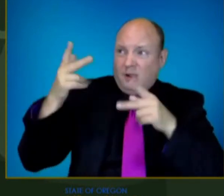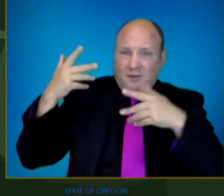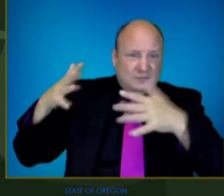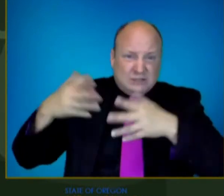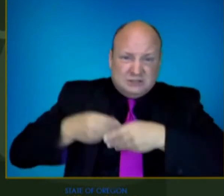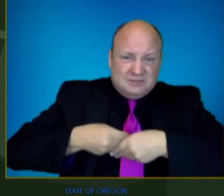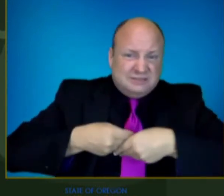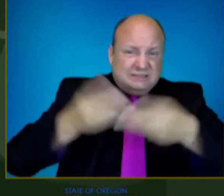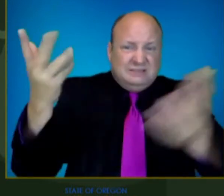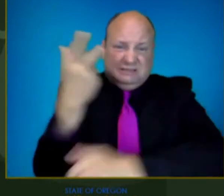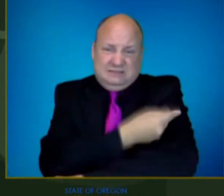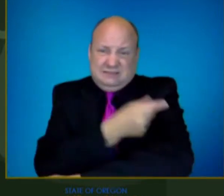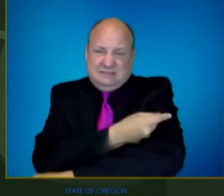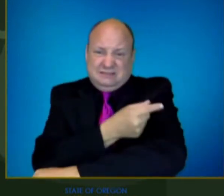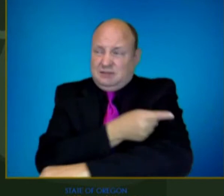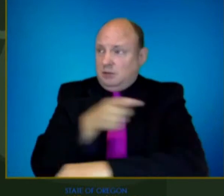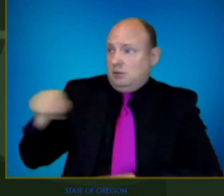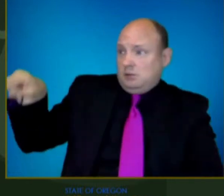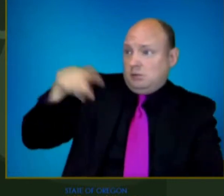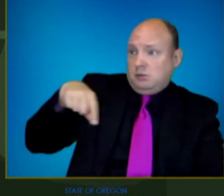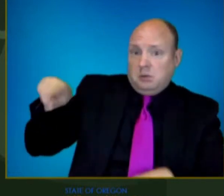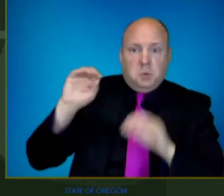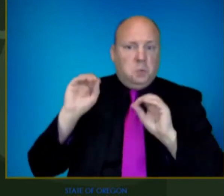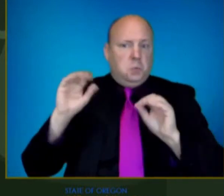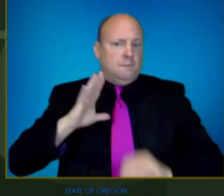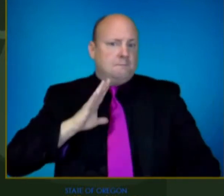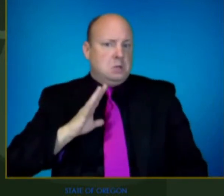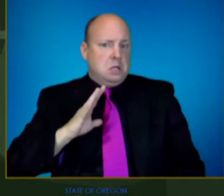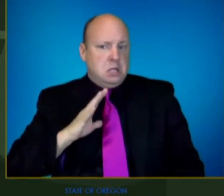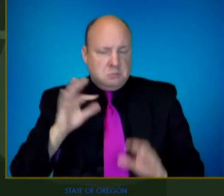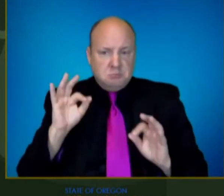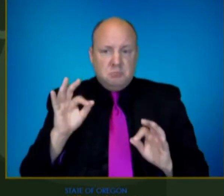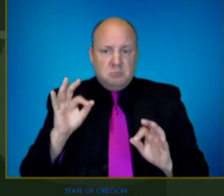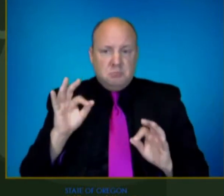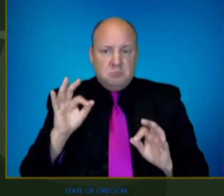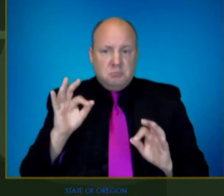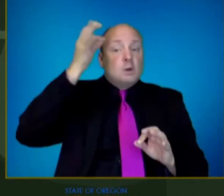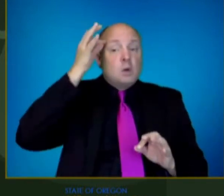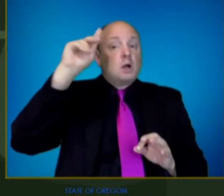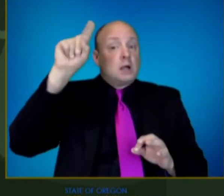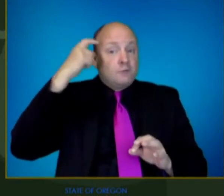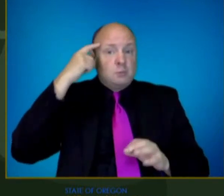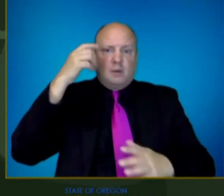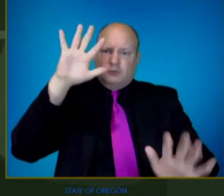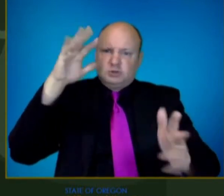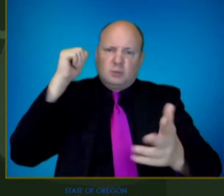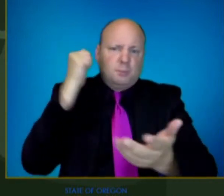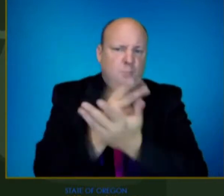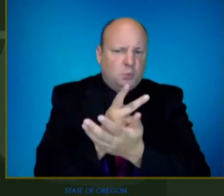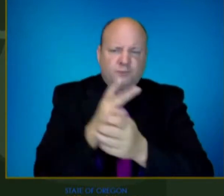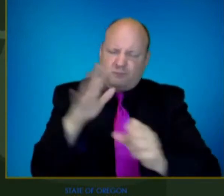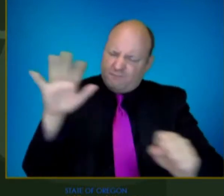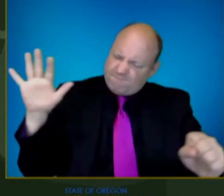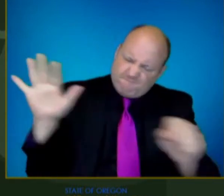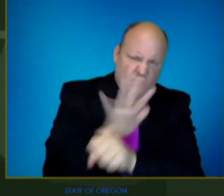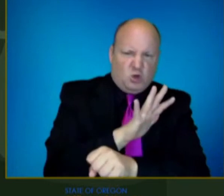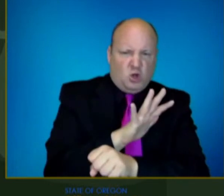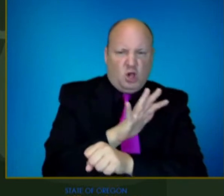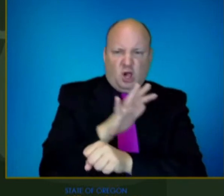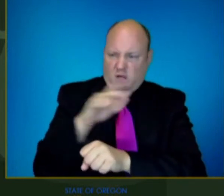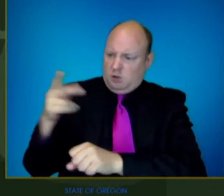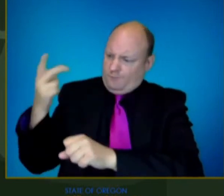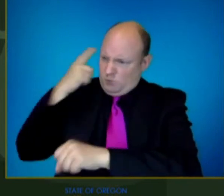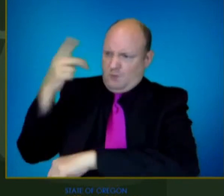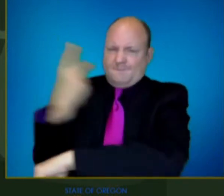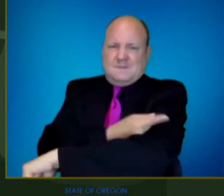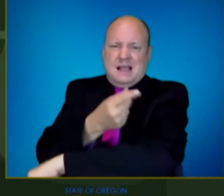federal government is preparing to grant full approval to the first of the vaccines this fall. Think your immune system is healthy and strong enough to fight off the